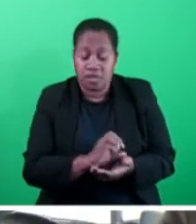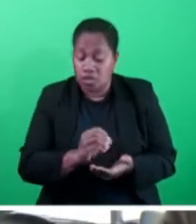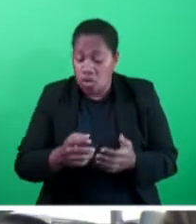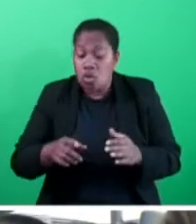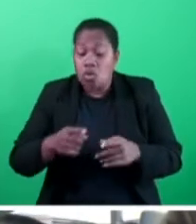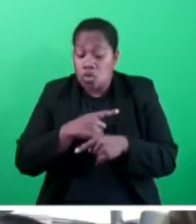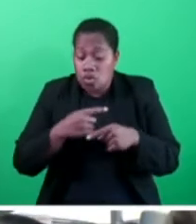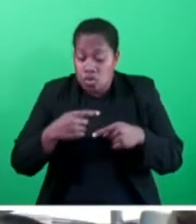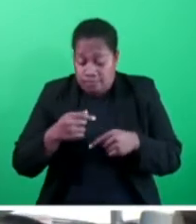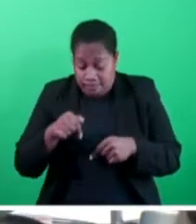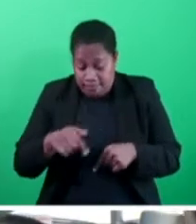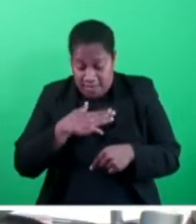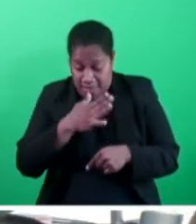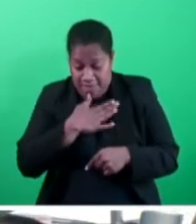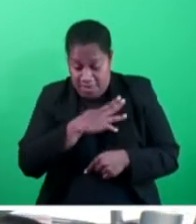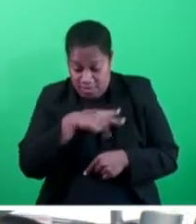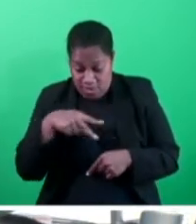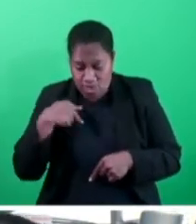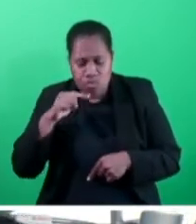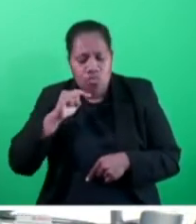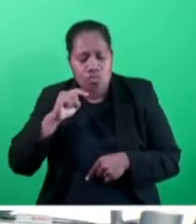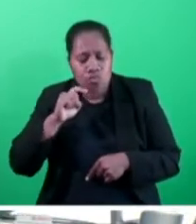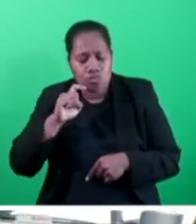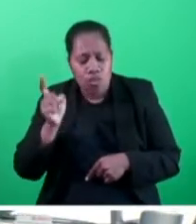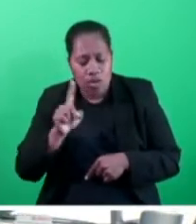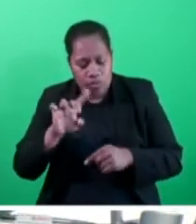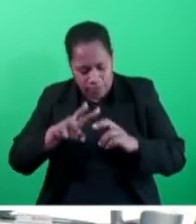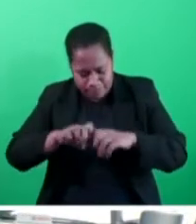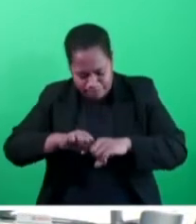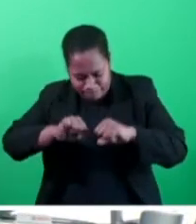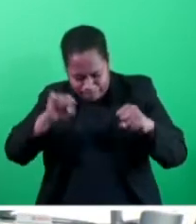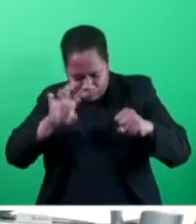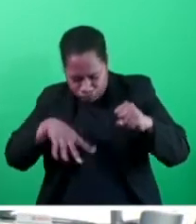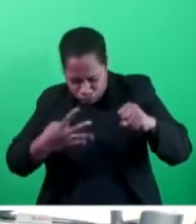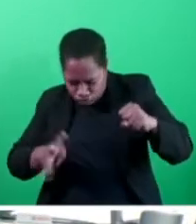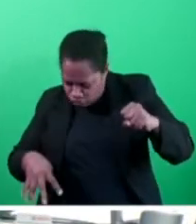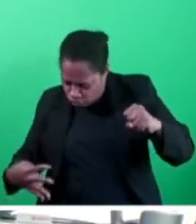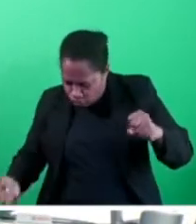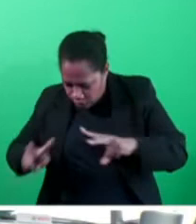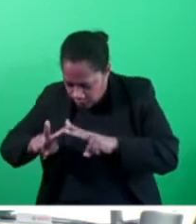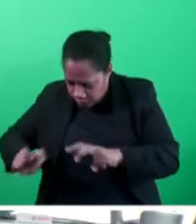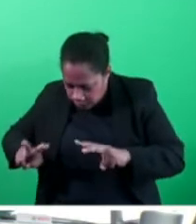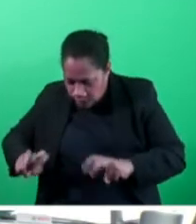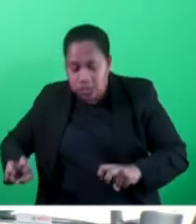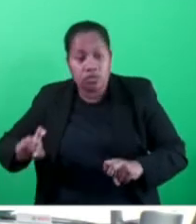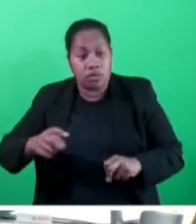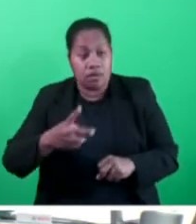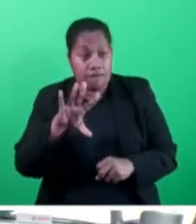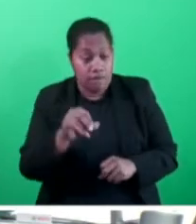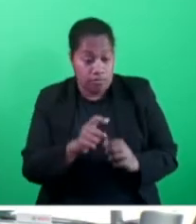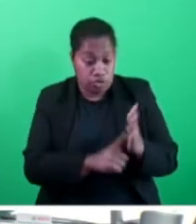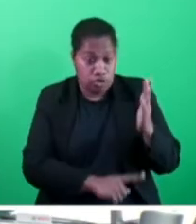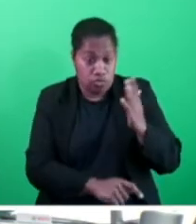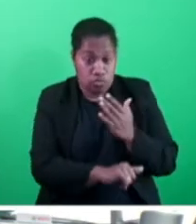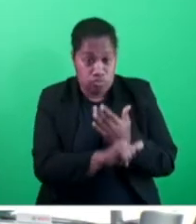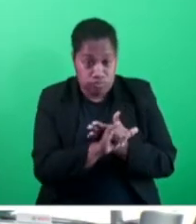Investigation has from 1st March 2014 till 31st January 2020 has conducted a total